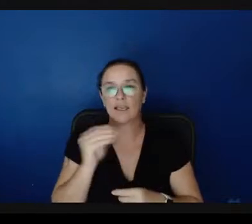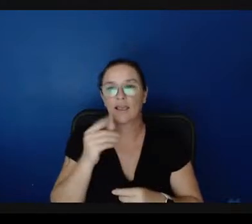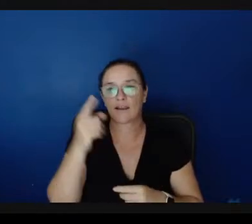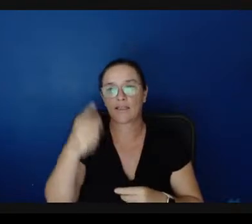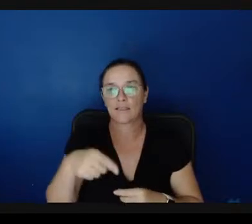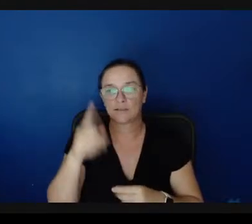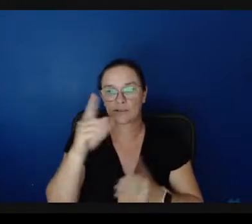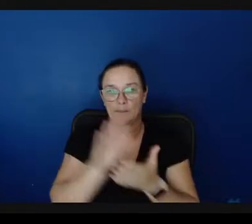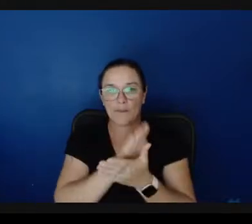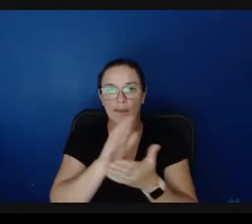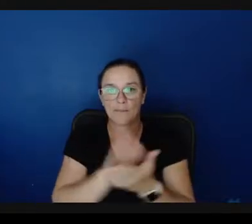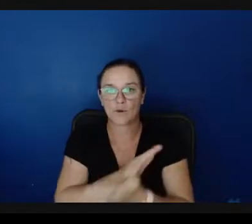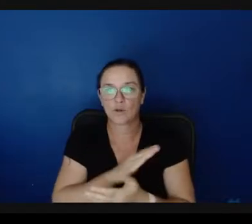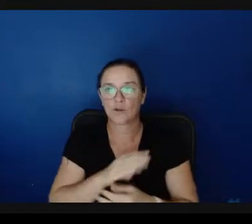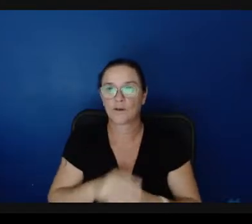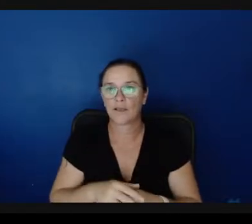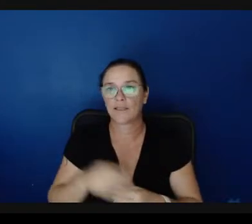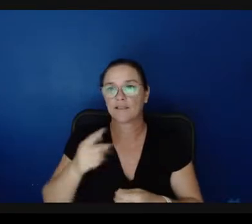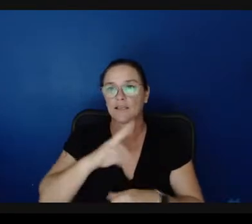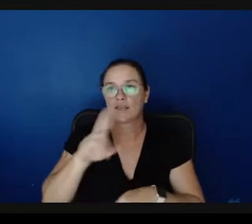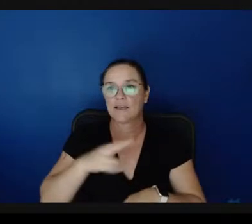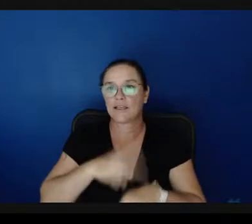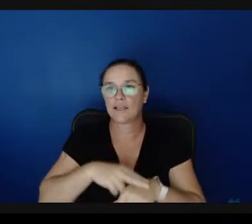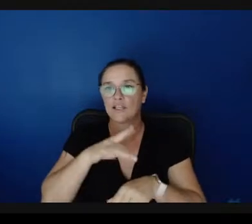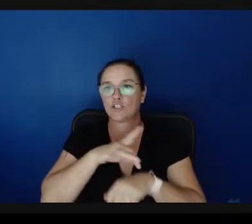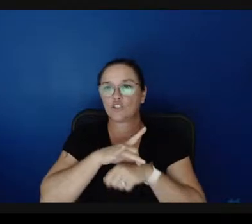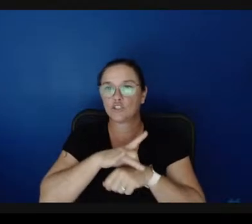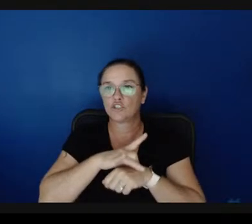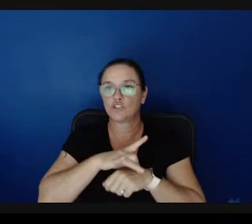here, and this is in Nature Geoscience Letters.